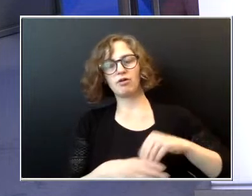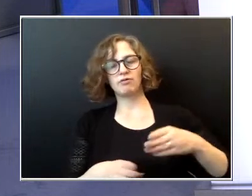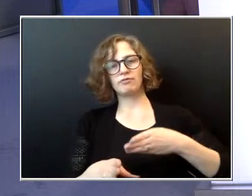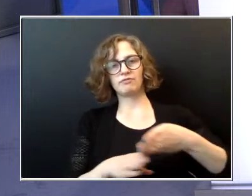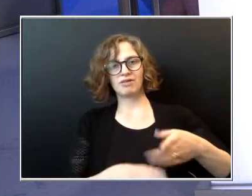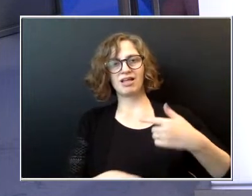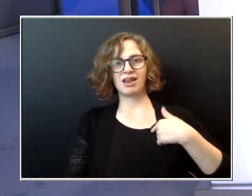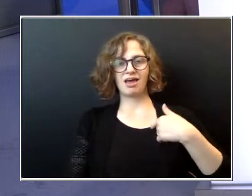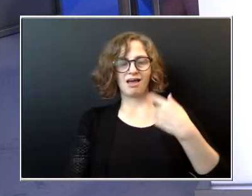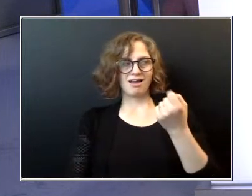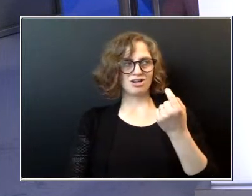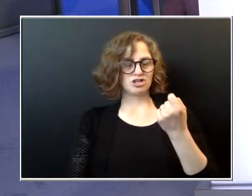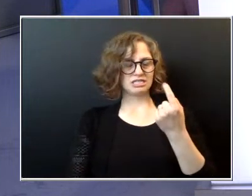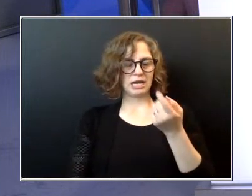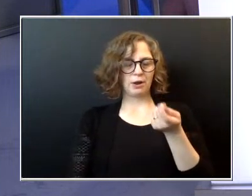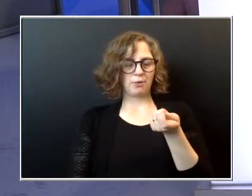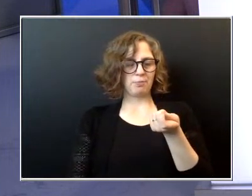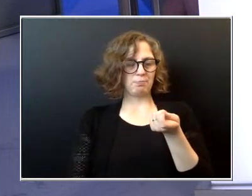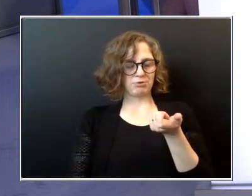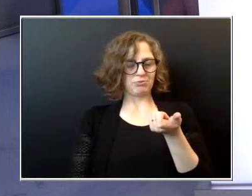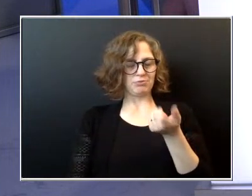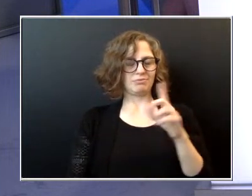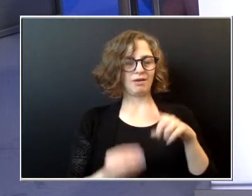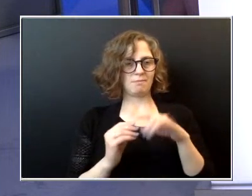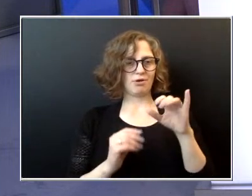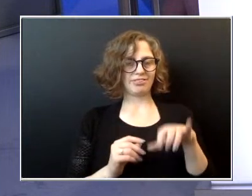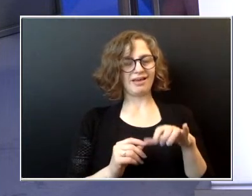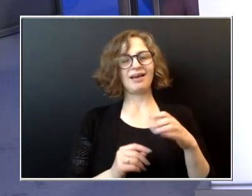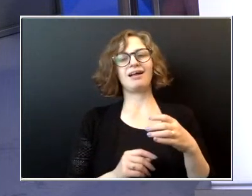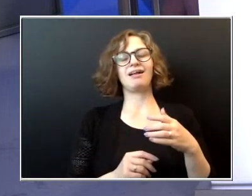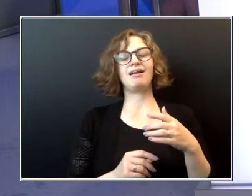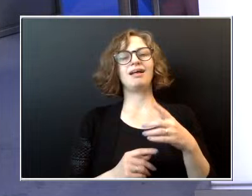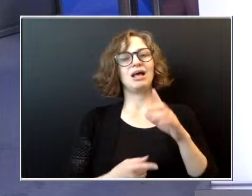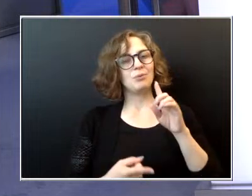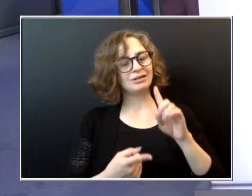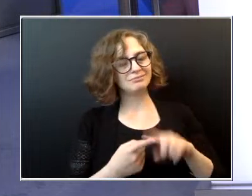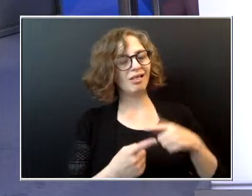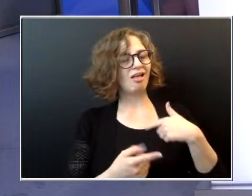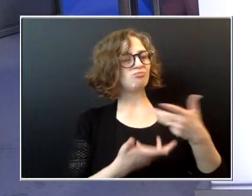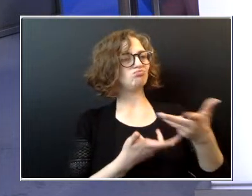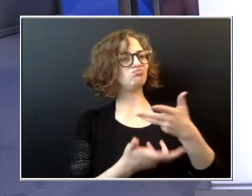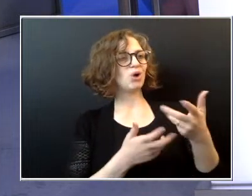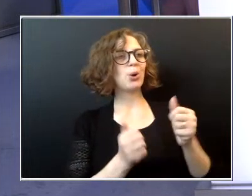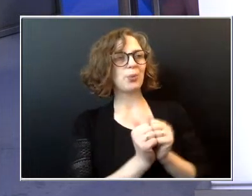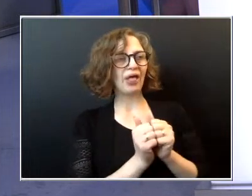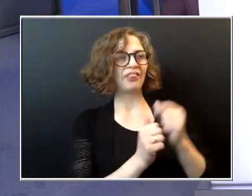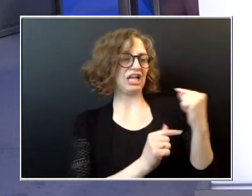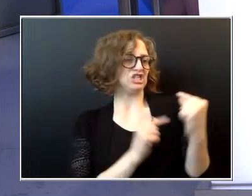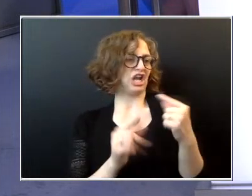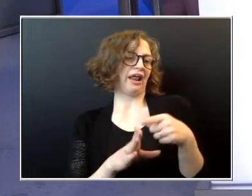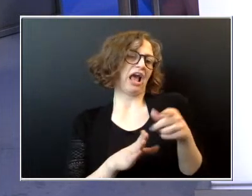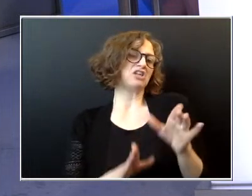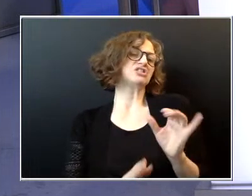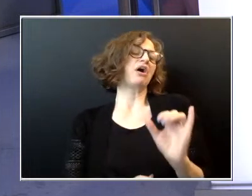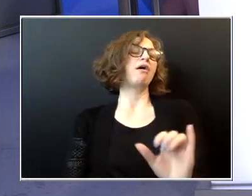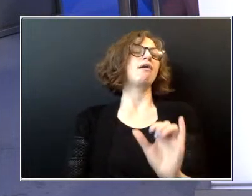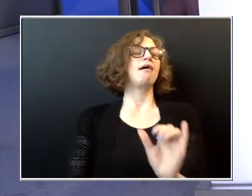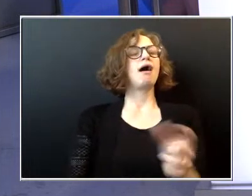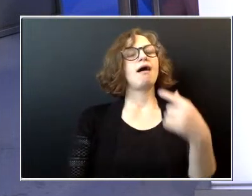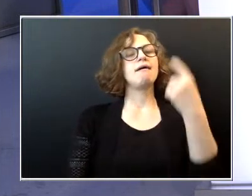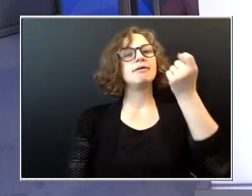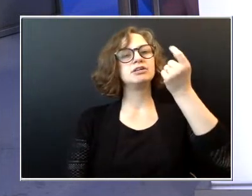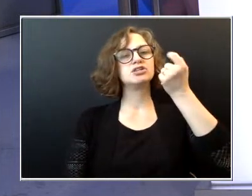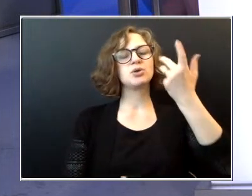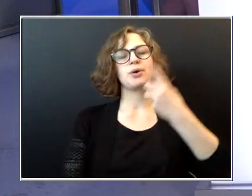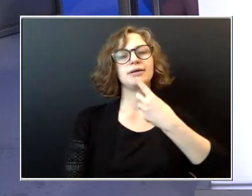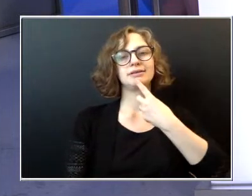it. It wasn't until I got to talk to the genetic counselor that I actually understood what it all said. It made a huge difference. Yeah, no, we use a lot of